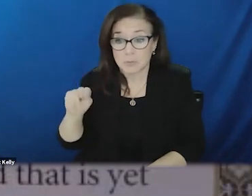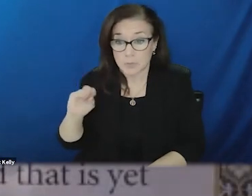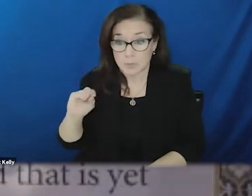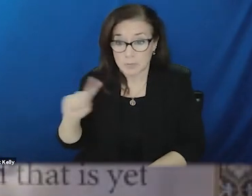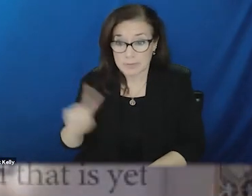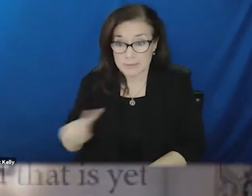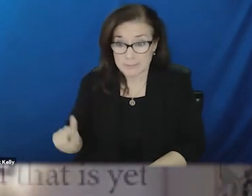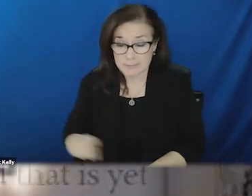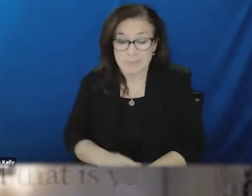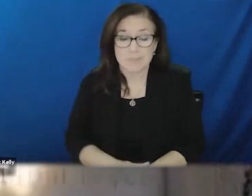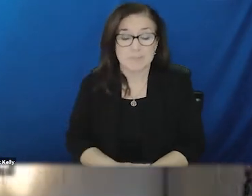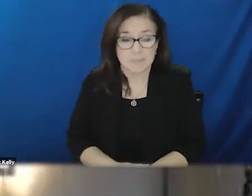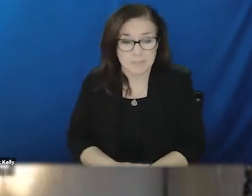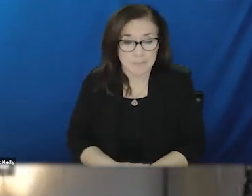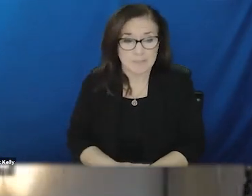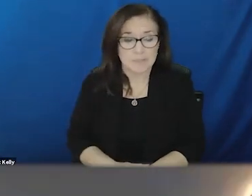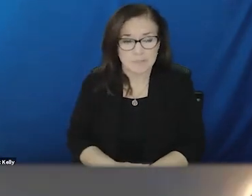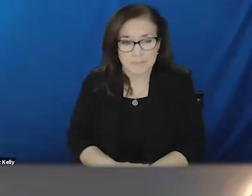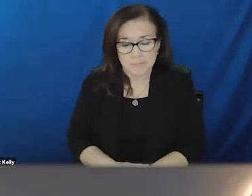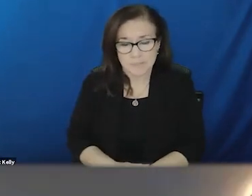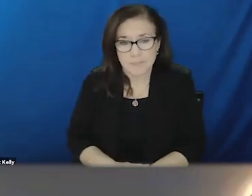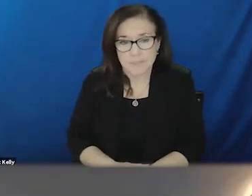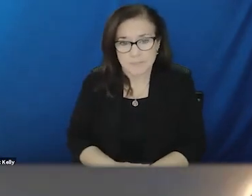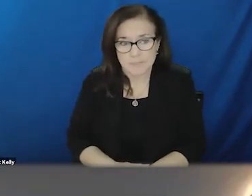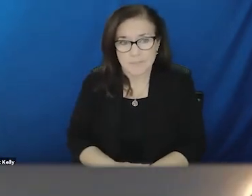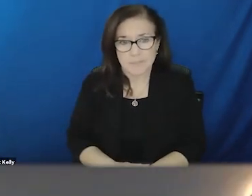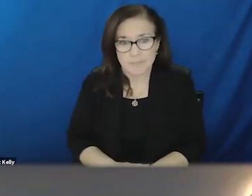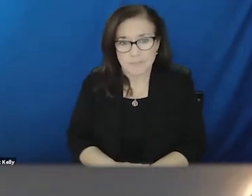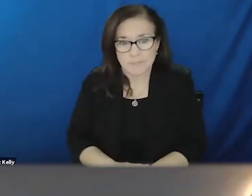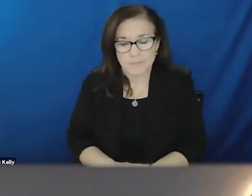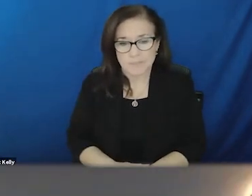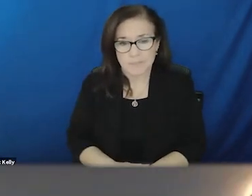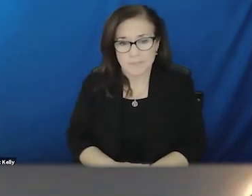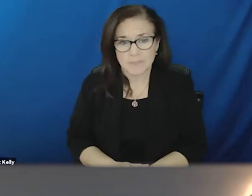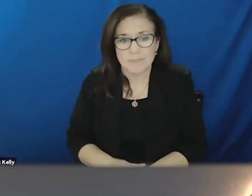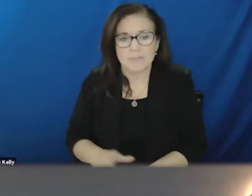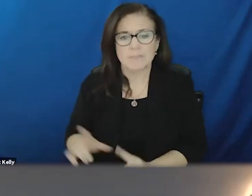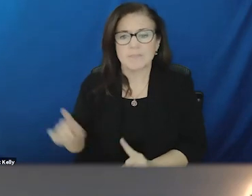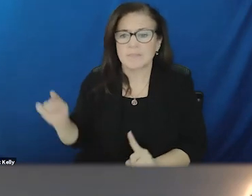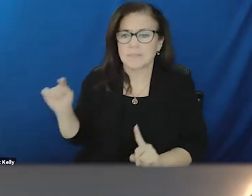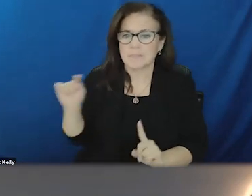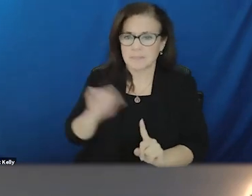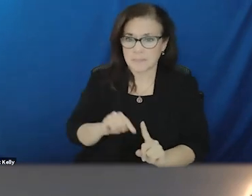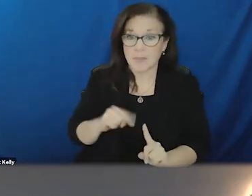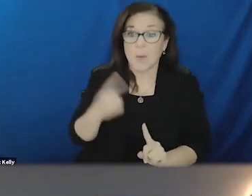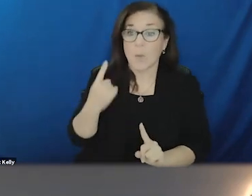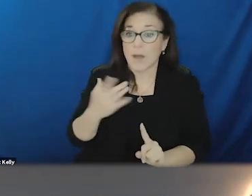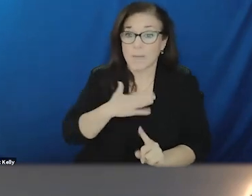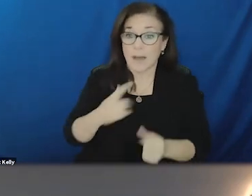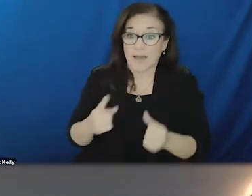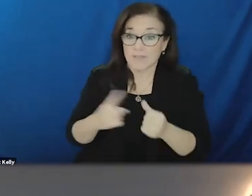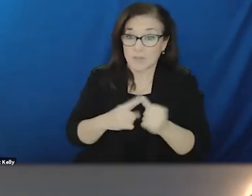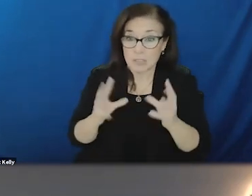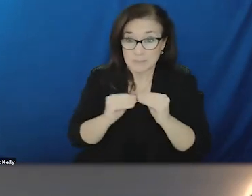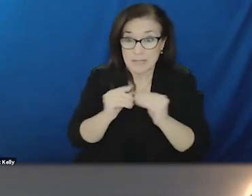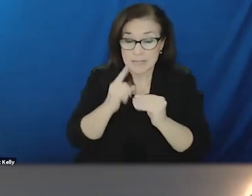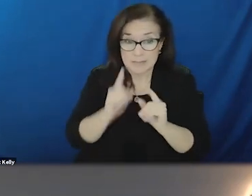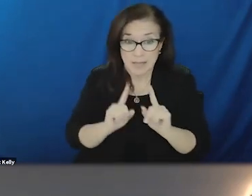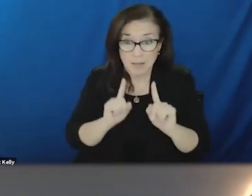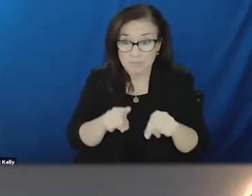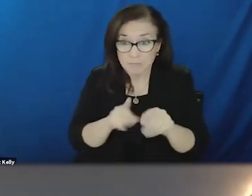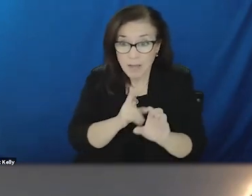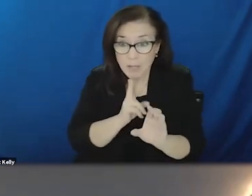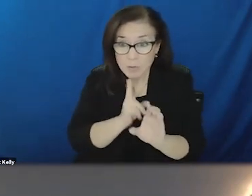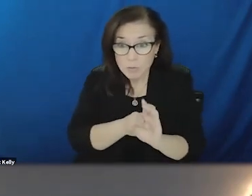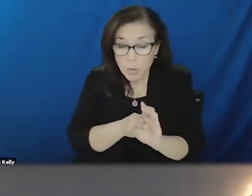Yes, brings me back to I think one of my first meetings that I went to was the Meta work group when we met